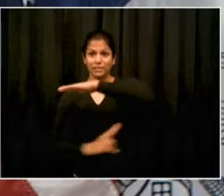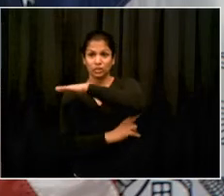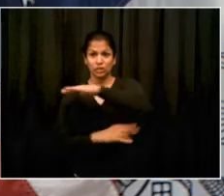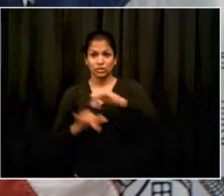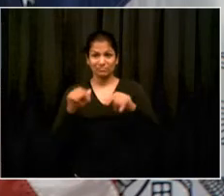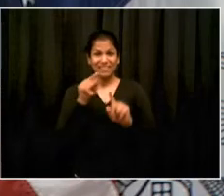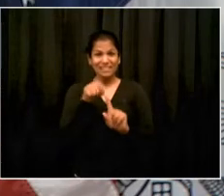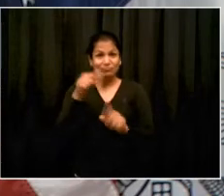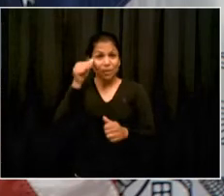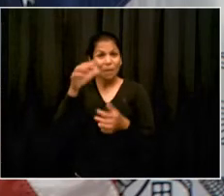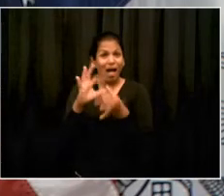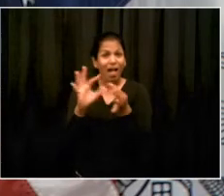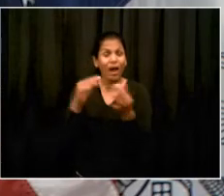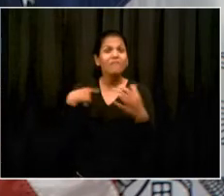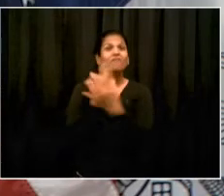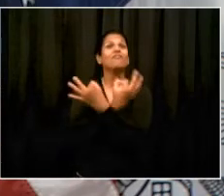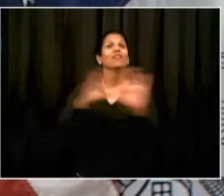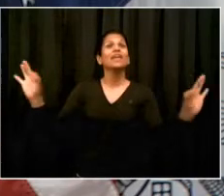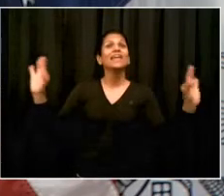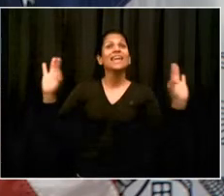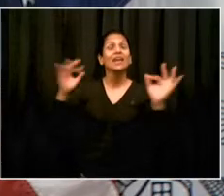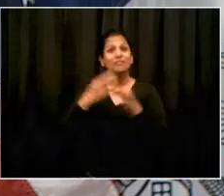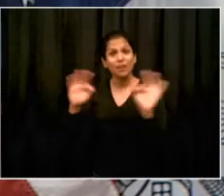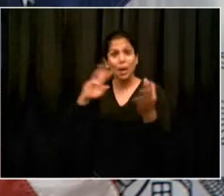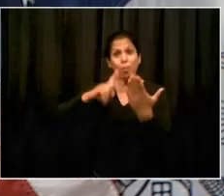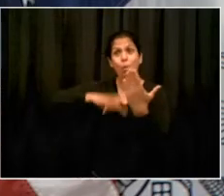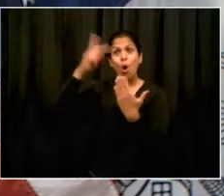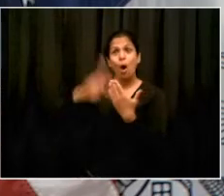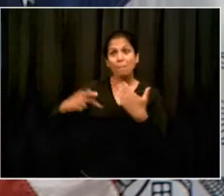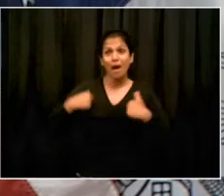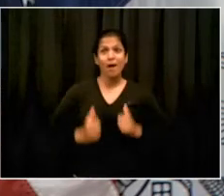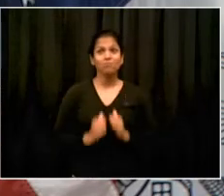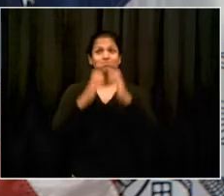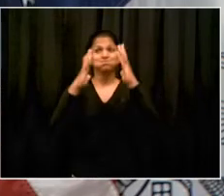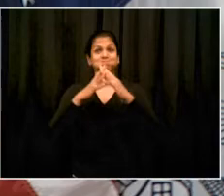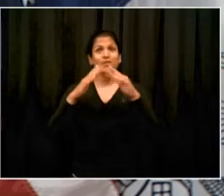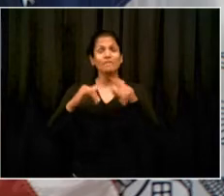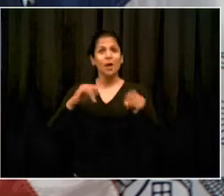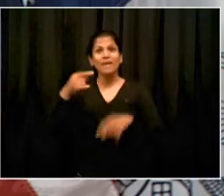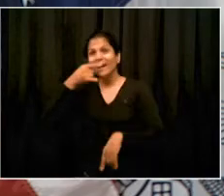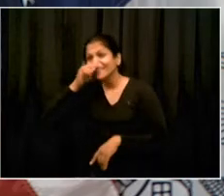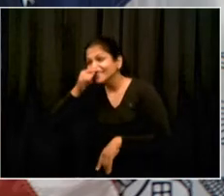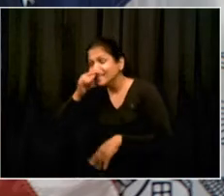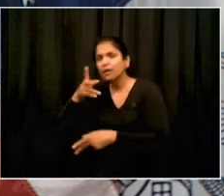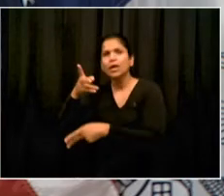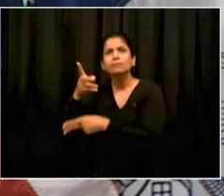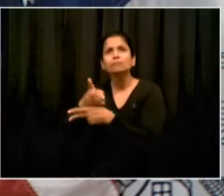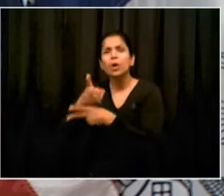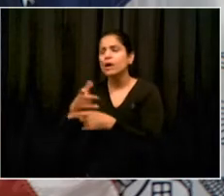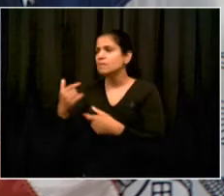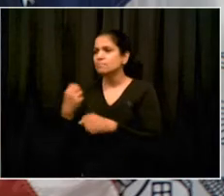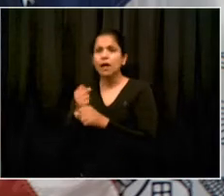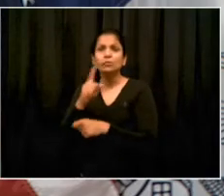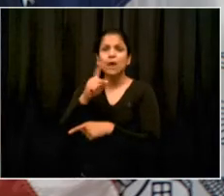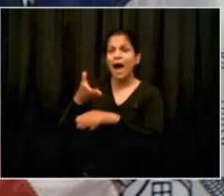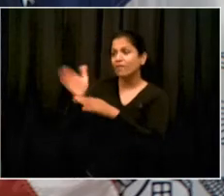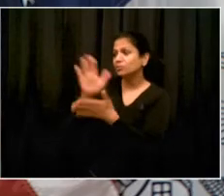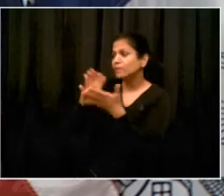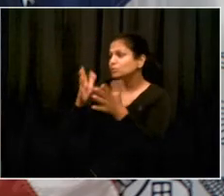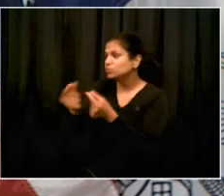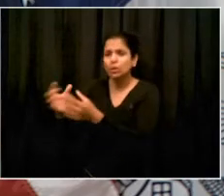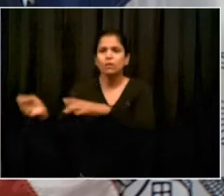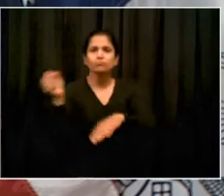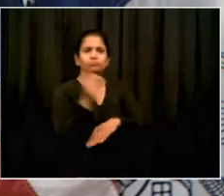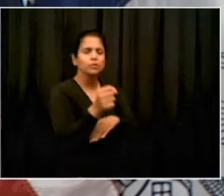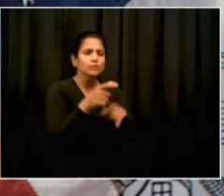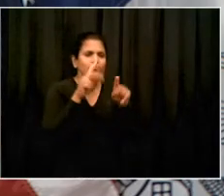help, for folks who are working and don't have a choice and don't have the ability to take care of their kids themselves, for